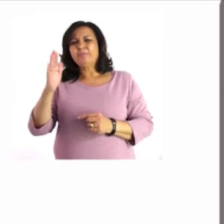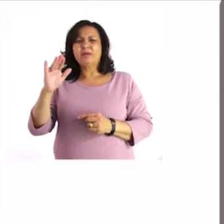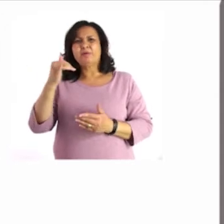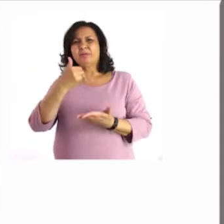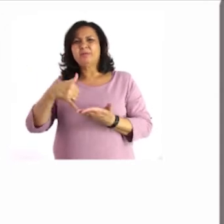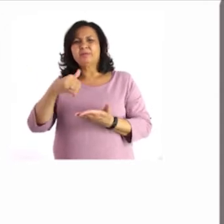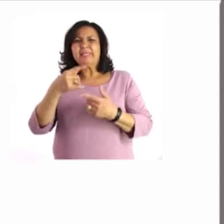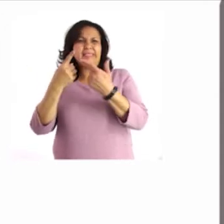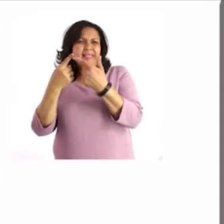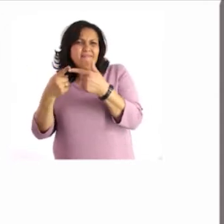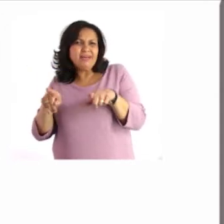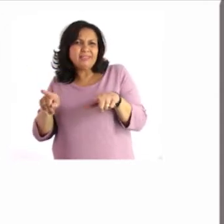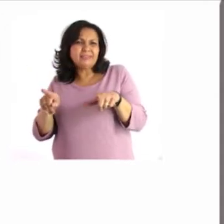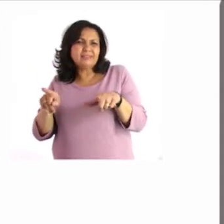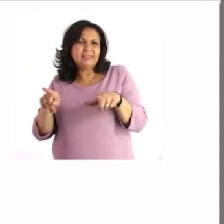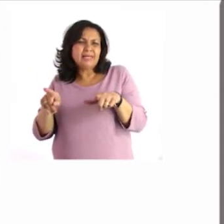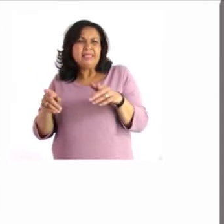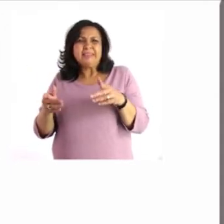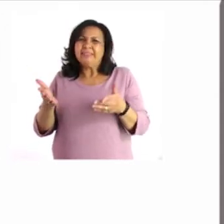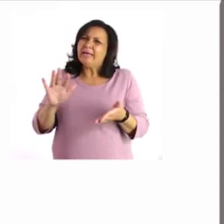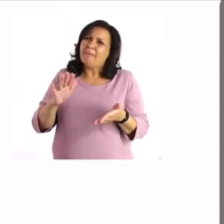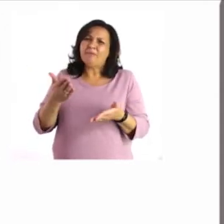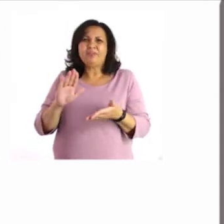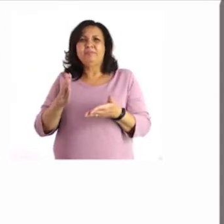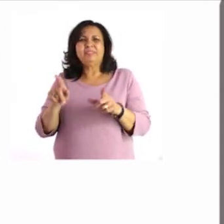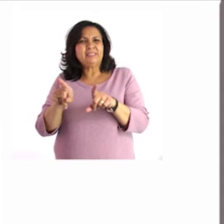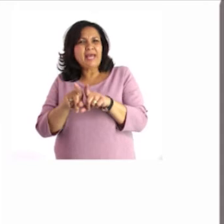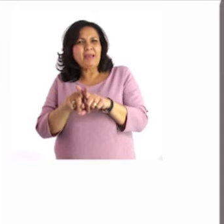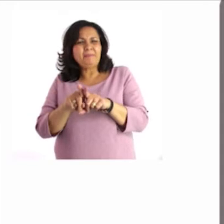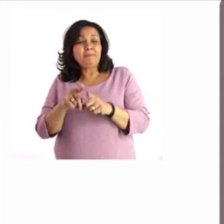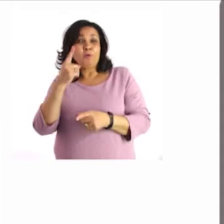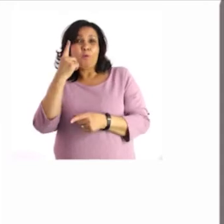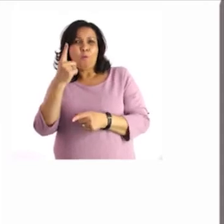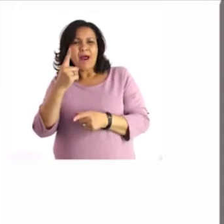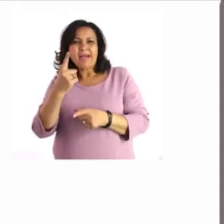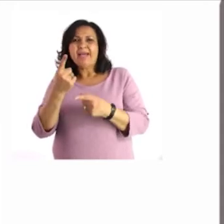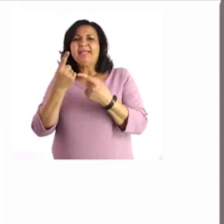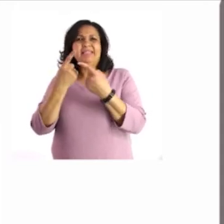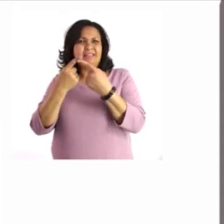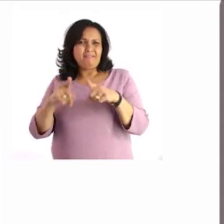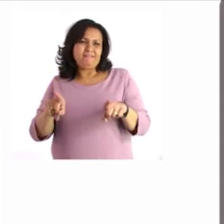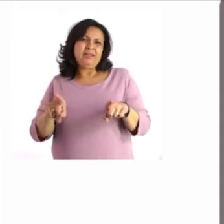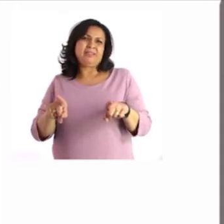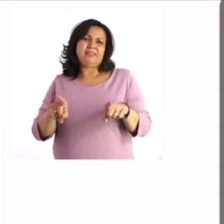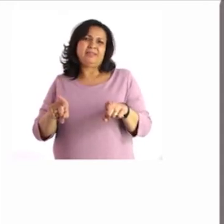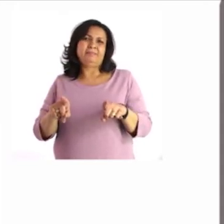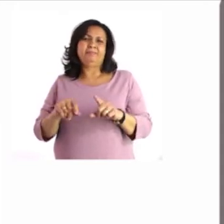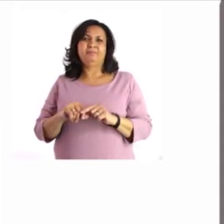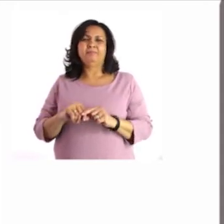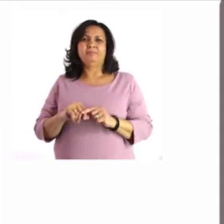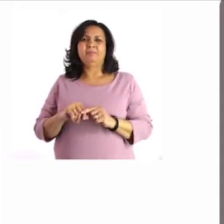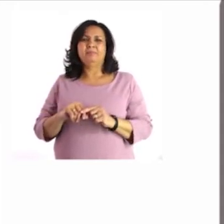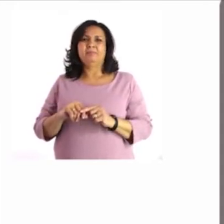pictures is different. Some of them look the same. One of them does not look like the others. This